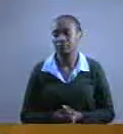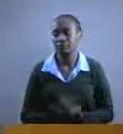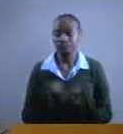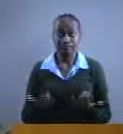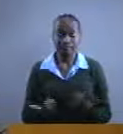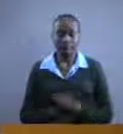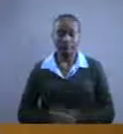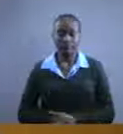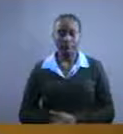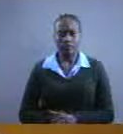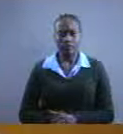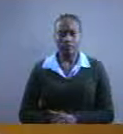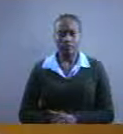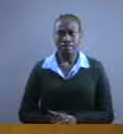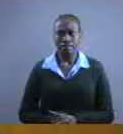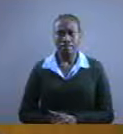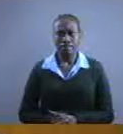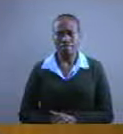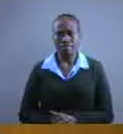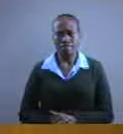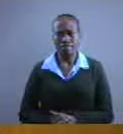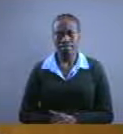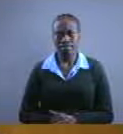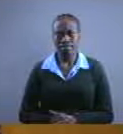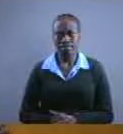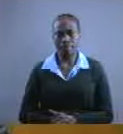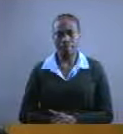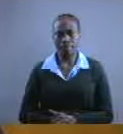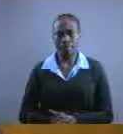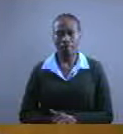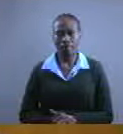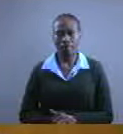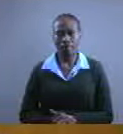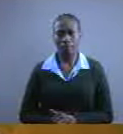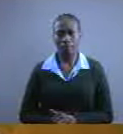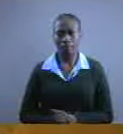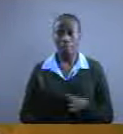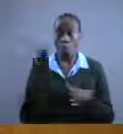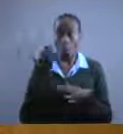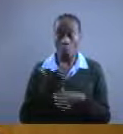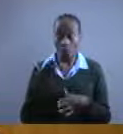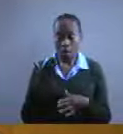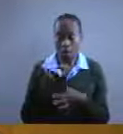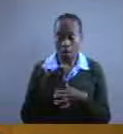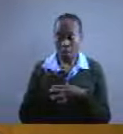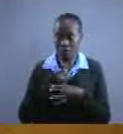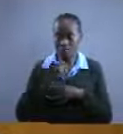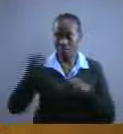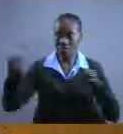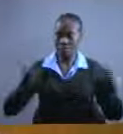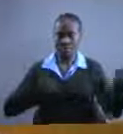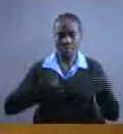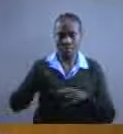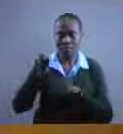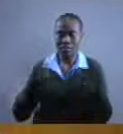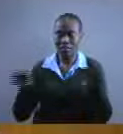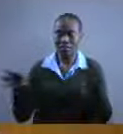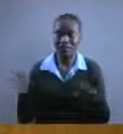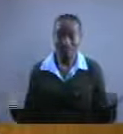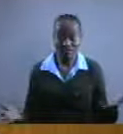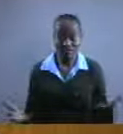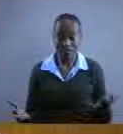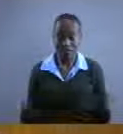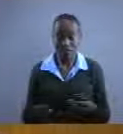Now, in terms of the displacement and substitution of workers, one of the things that